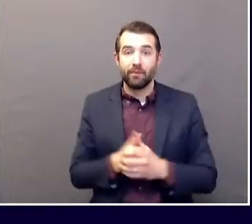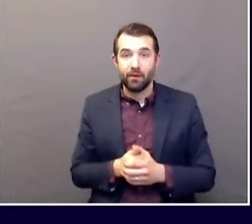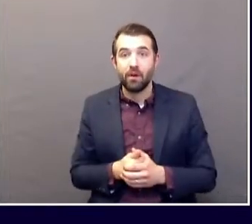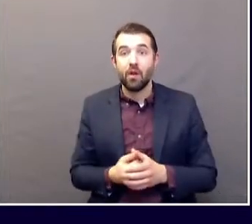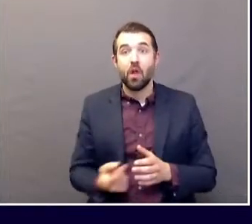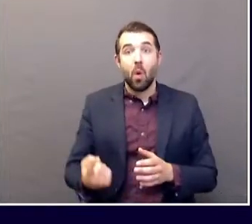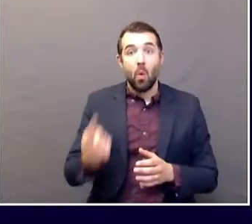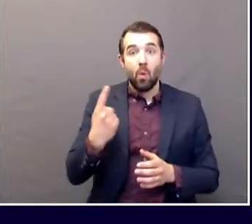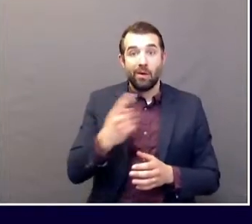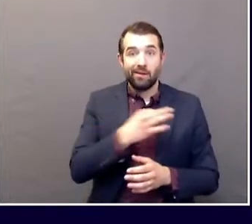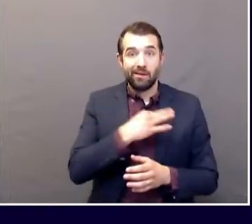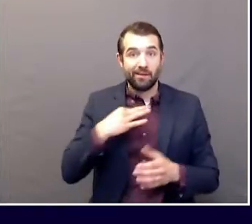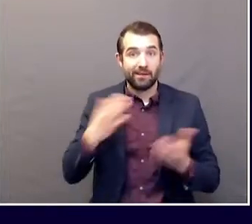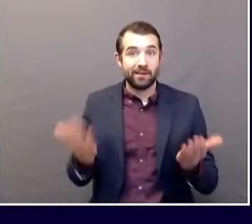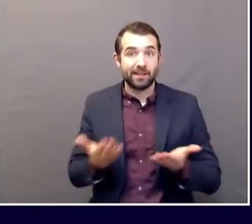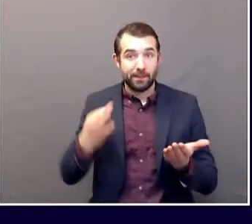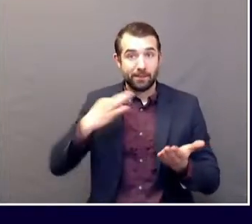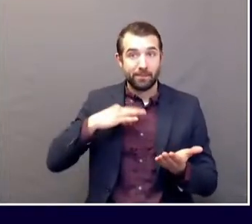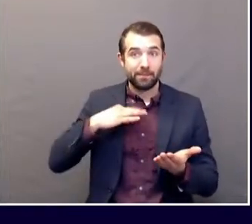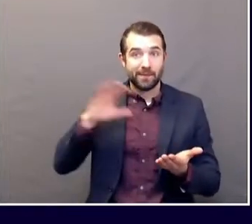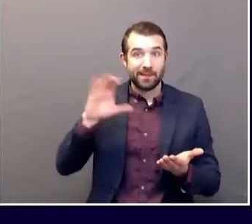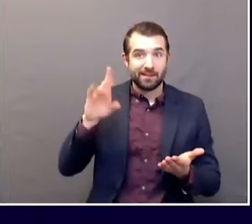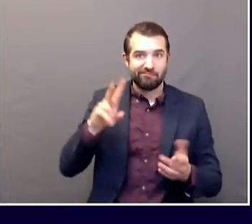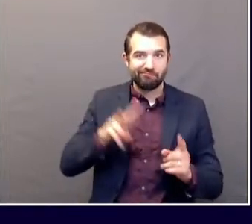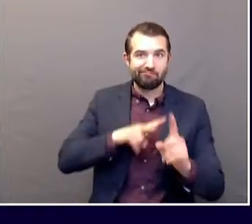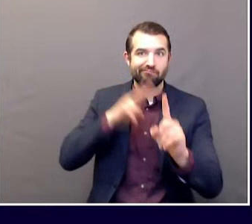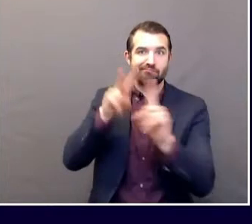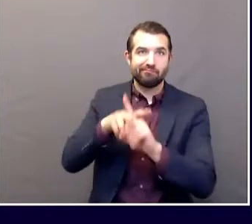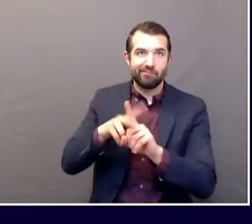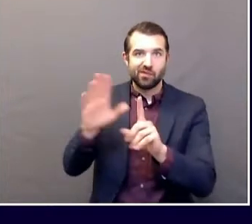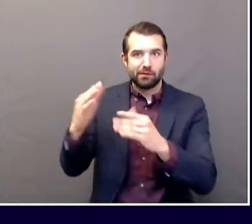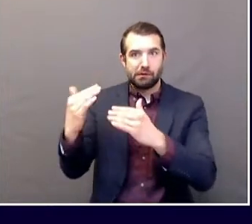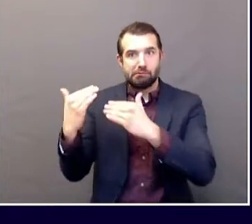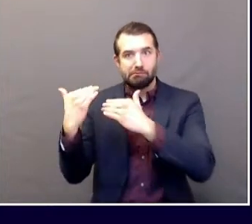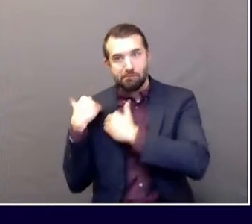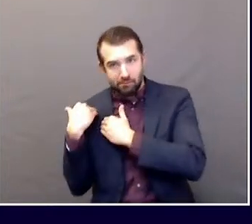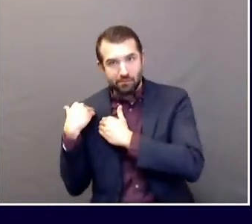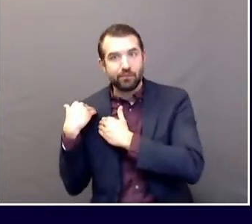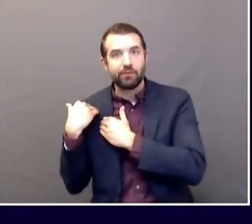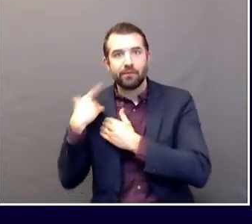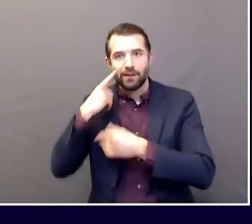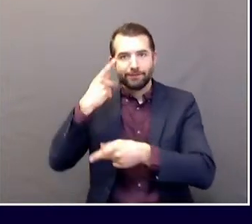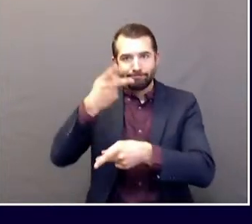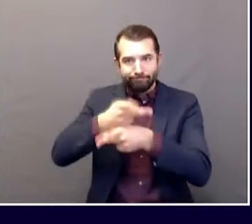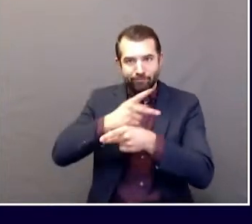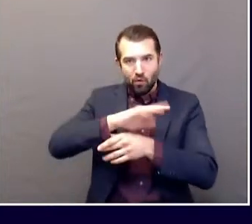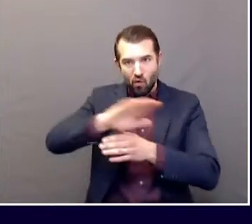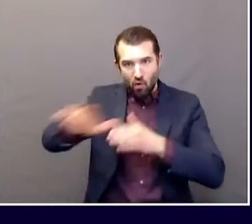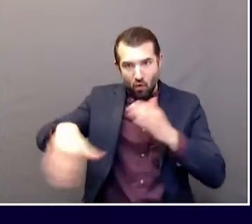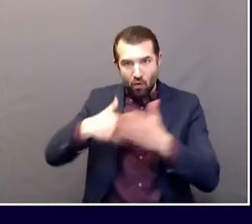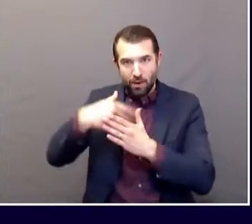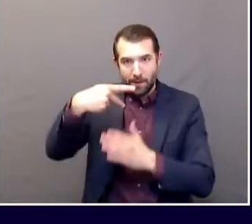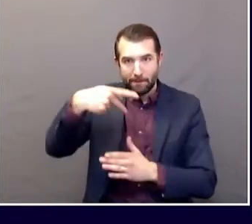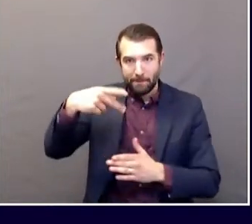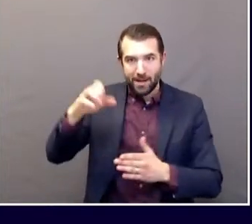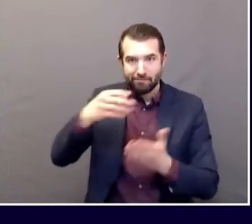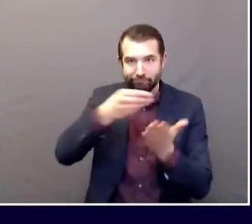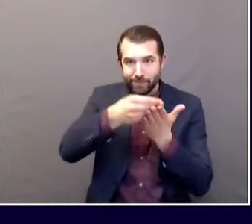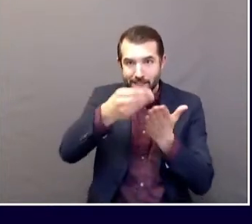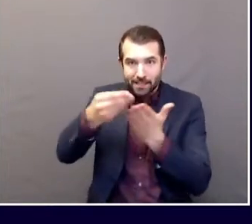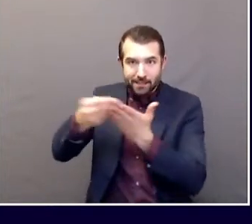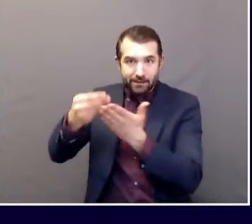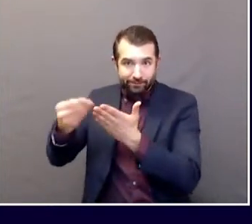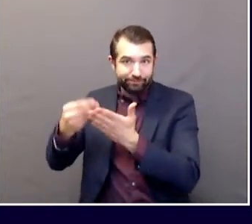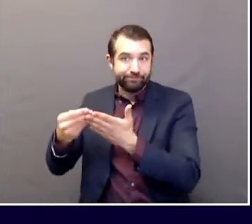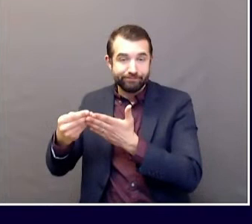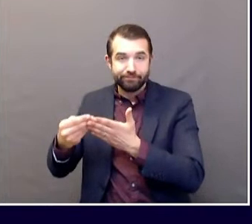oversee all of this. And one of the essential non-negotiable elements of that process is that any potential vendor needed to send us